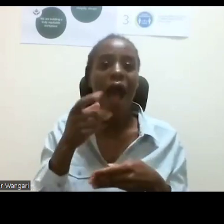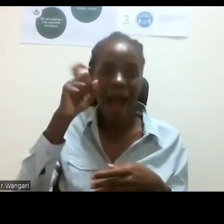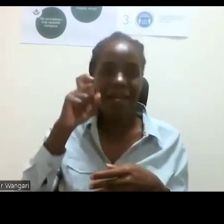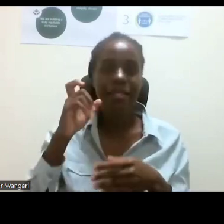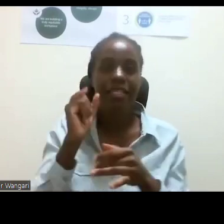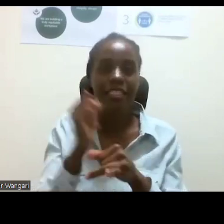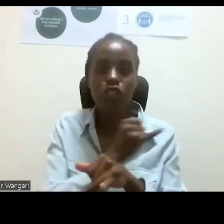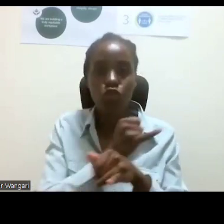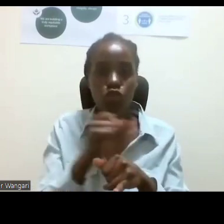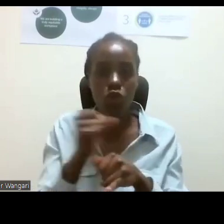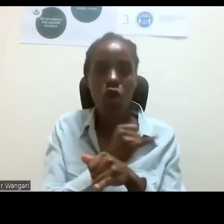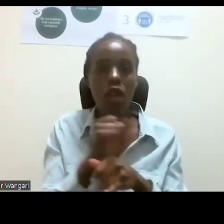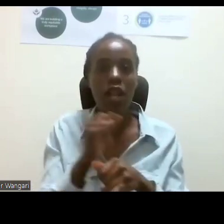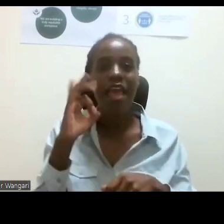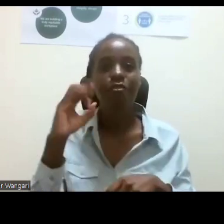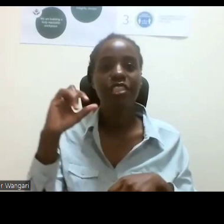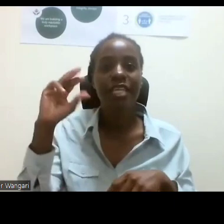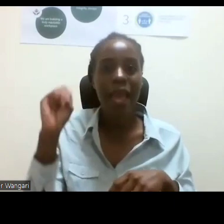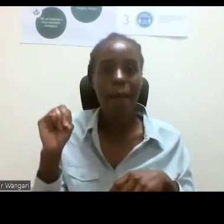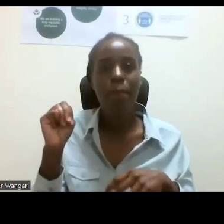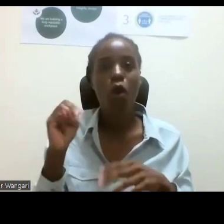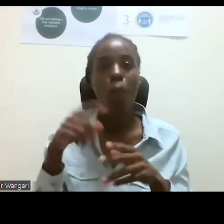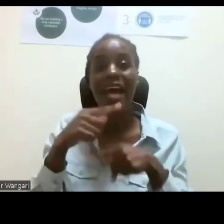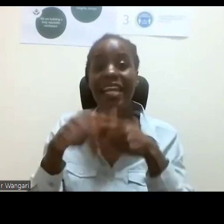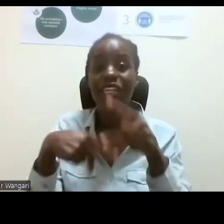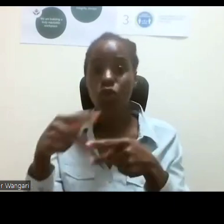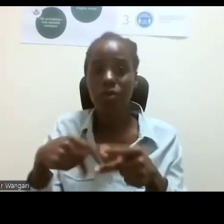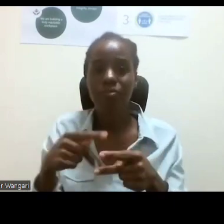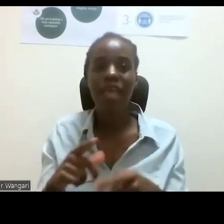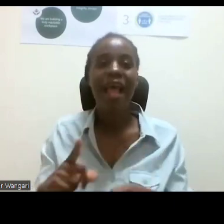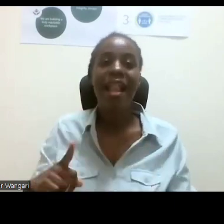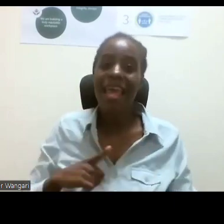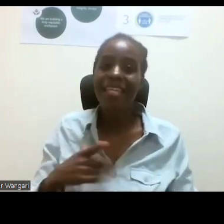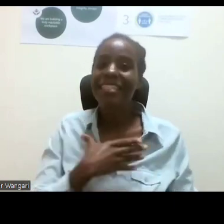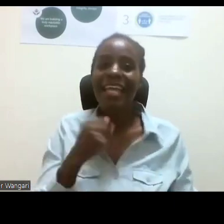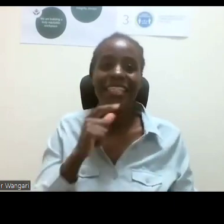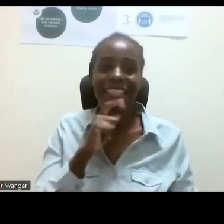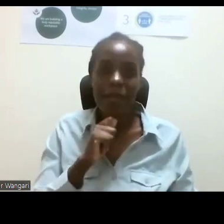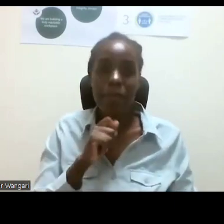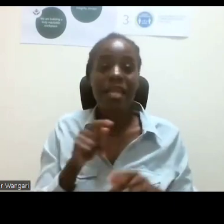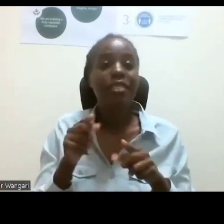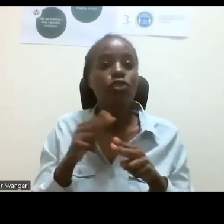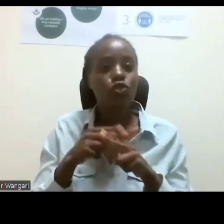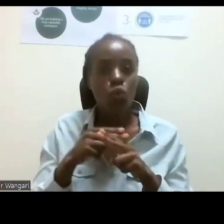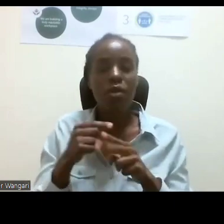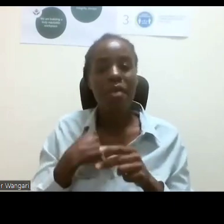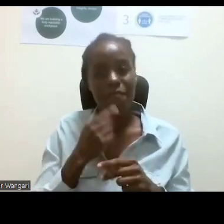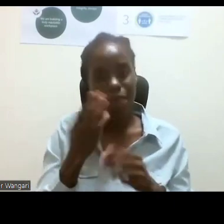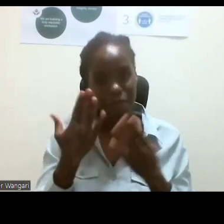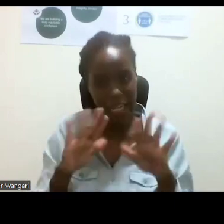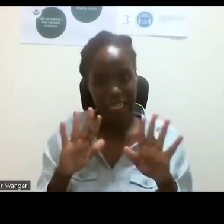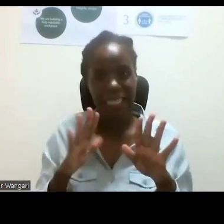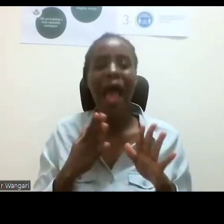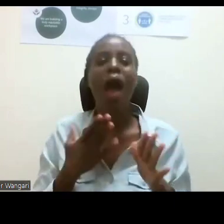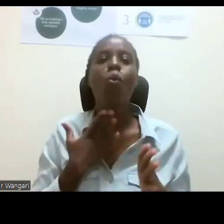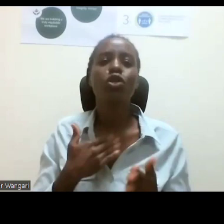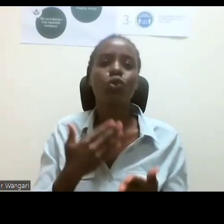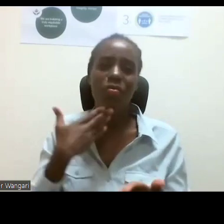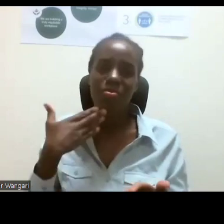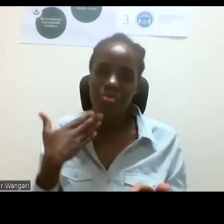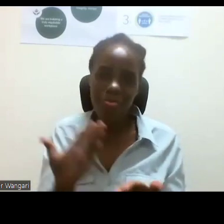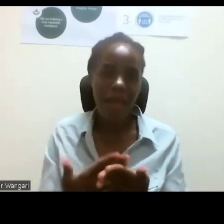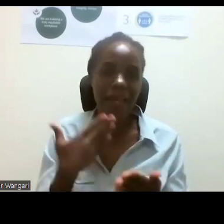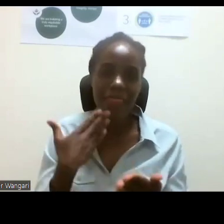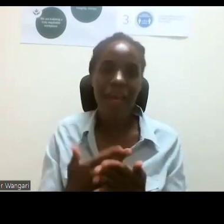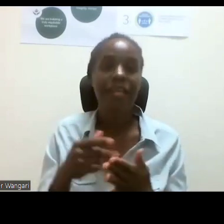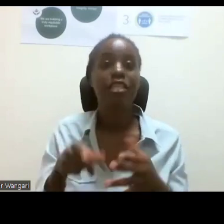for the anti-FGM board's operations. Ladies and gentlemen, as I conclude, I want to thank ACA for developing an evidence-based